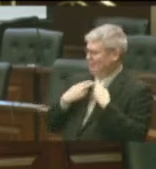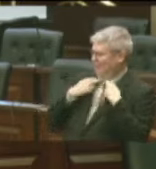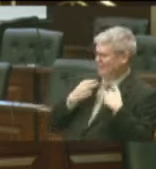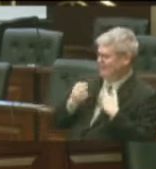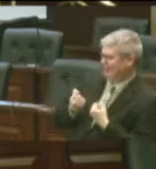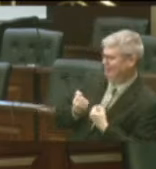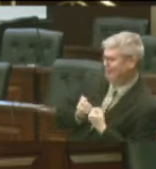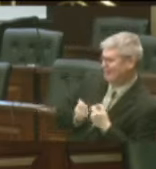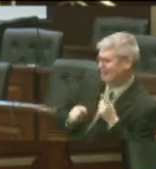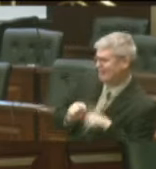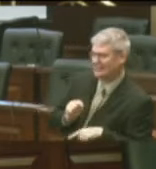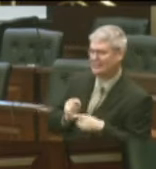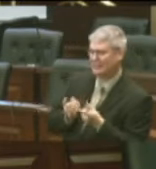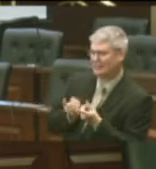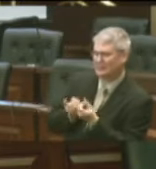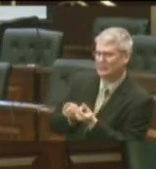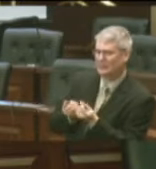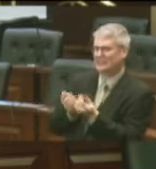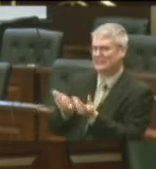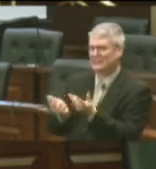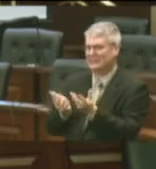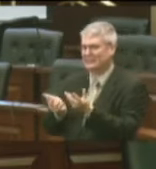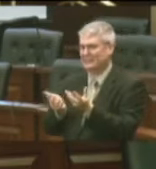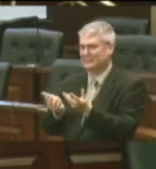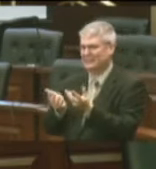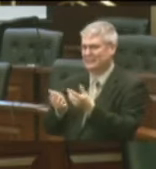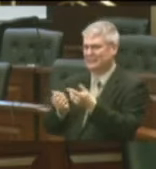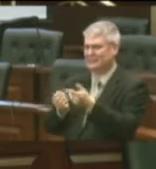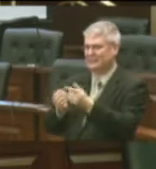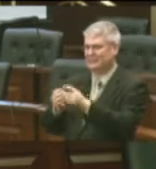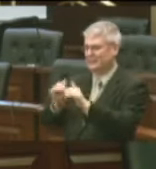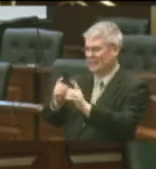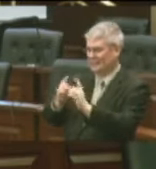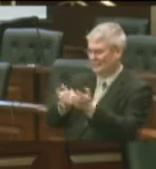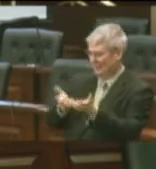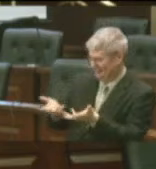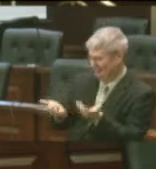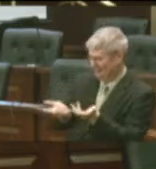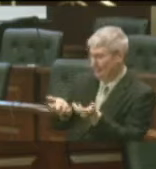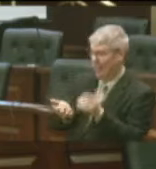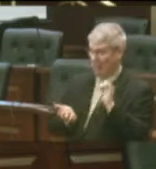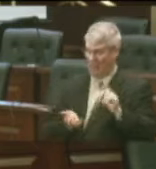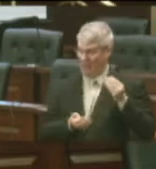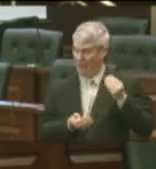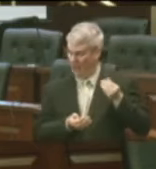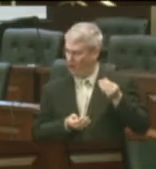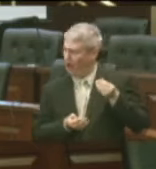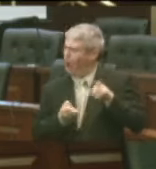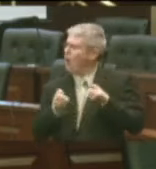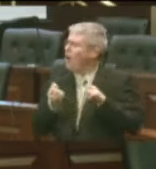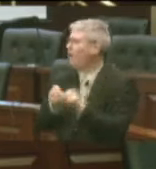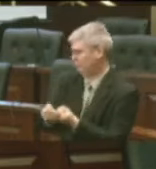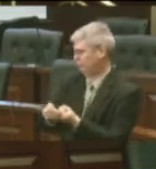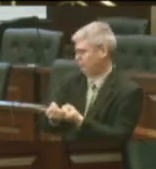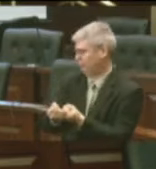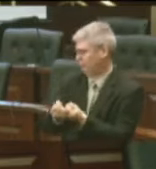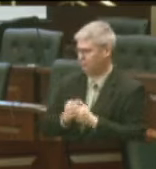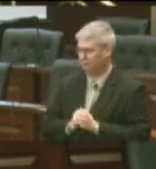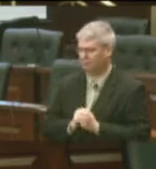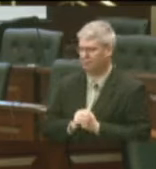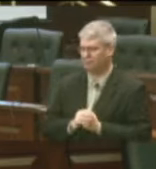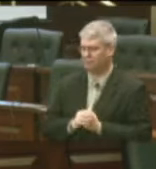what the districts aren't able to do and complement what parents have been able to do at their own home. Does that help?